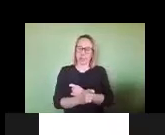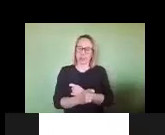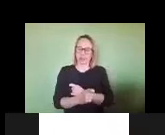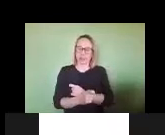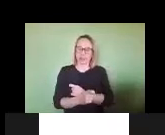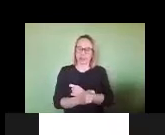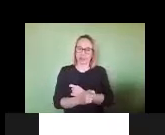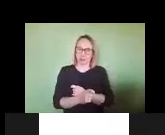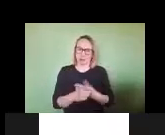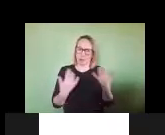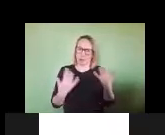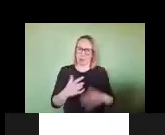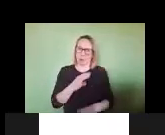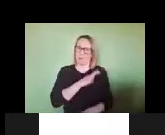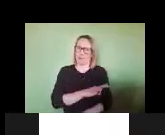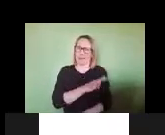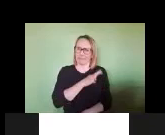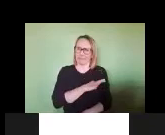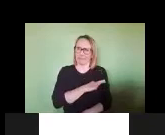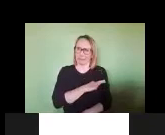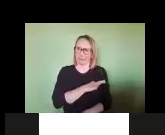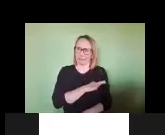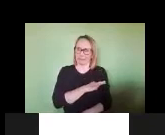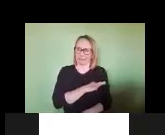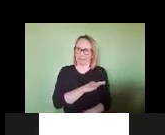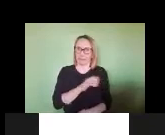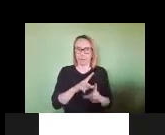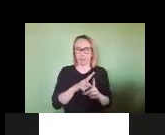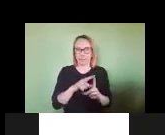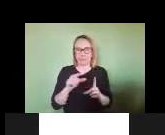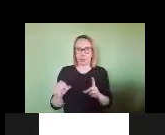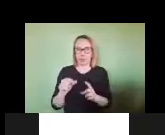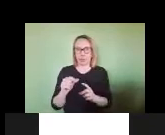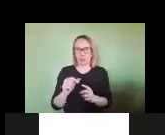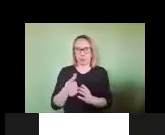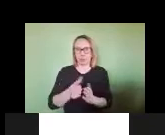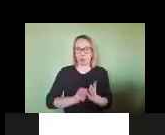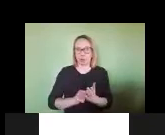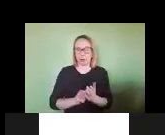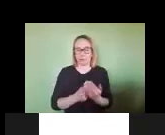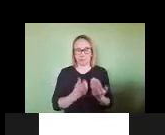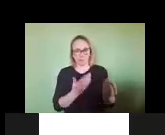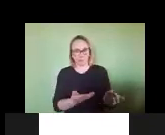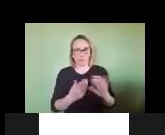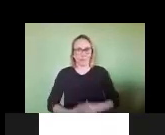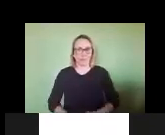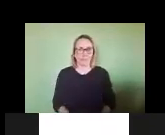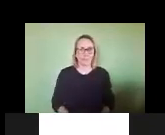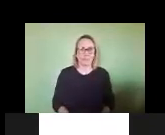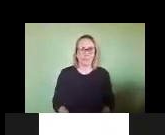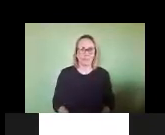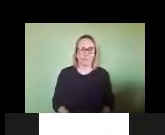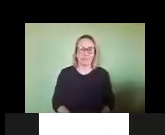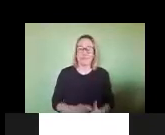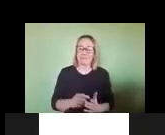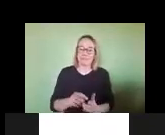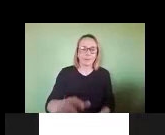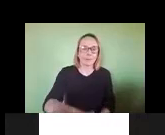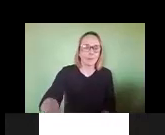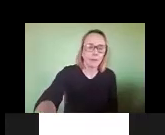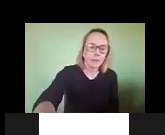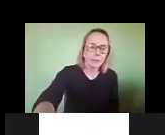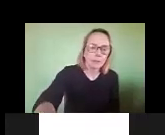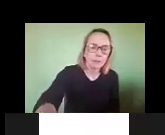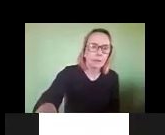is benefiting hugely from the introduction of the digital programme. So over to John Dock. John, could you introduce yourself,